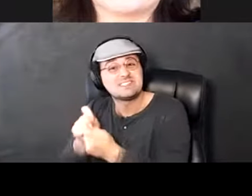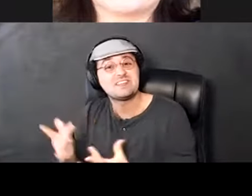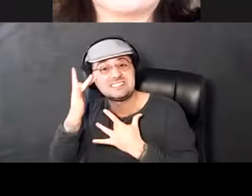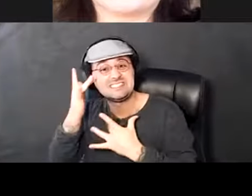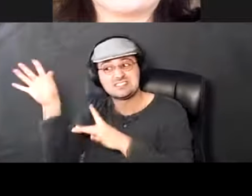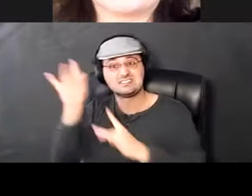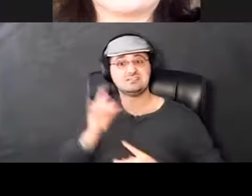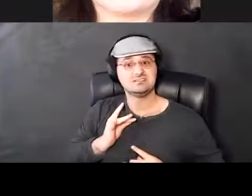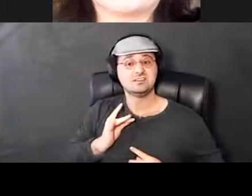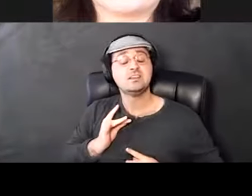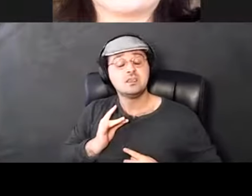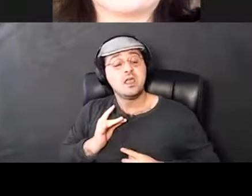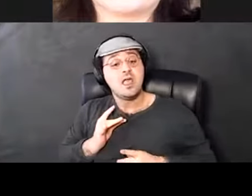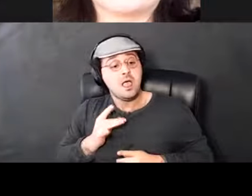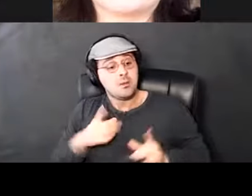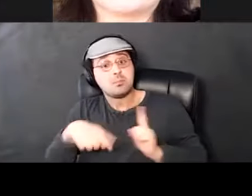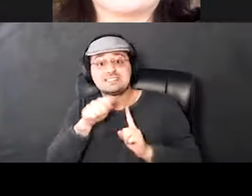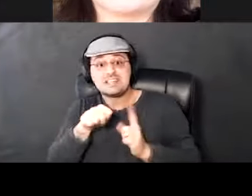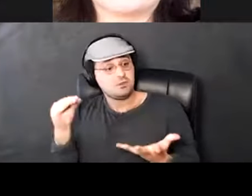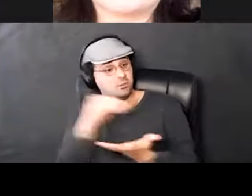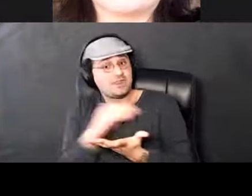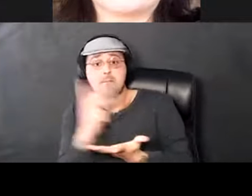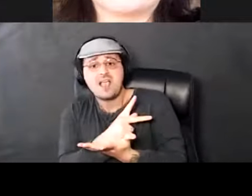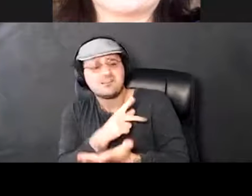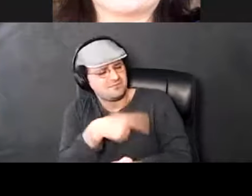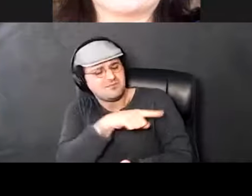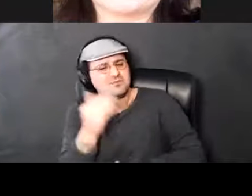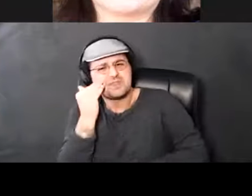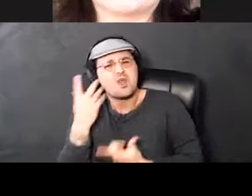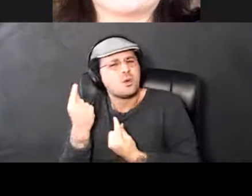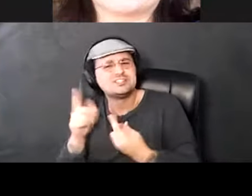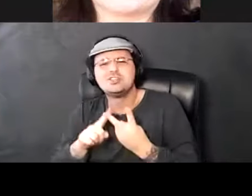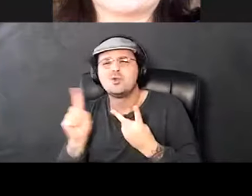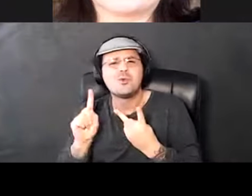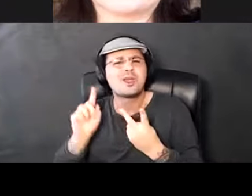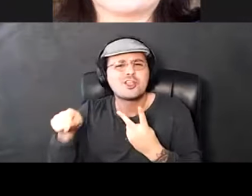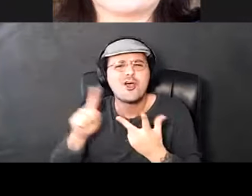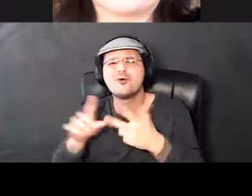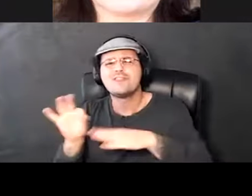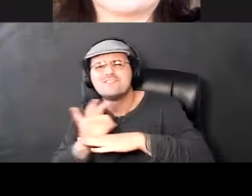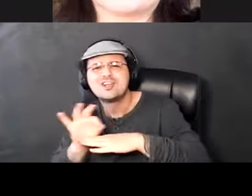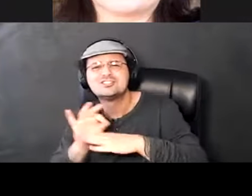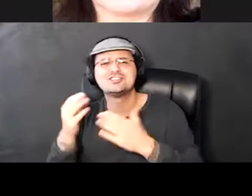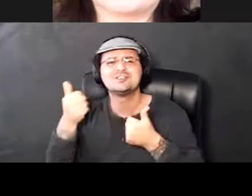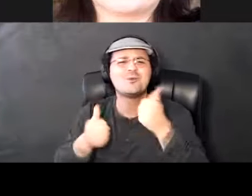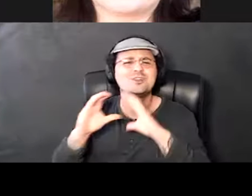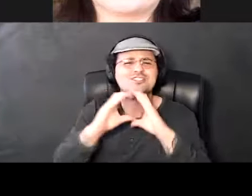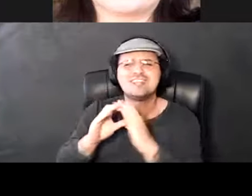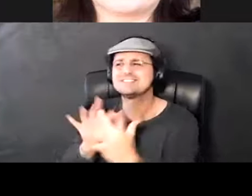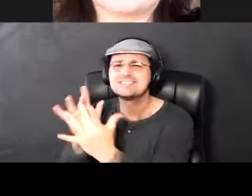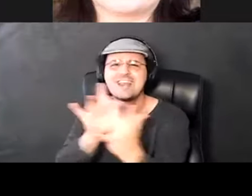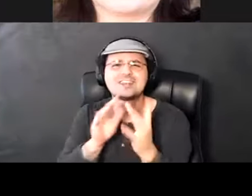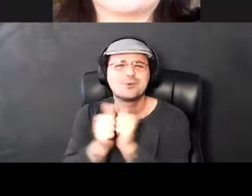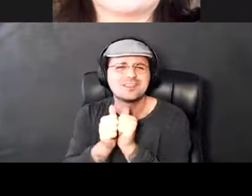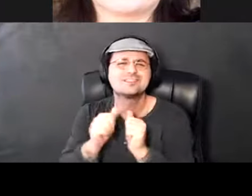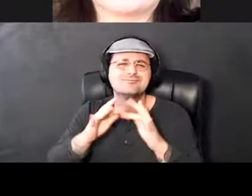at, when you put them back, at knowing what to do and where to go and which cells to connect with and myelinate afterwards.